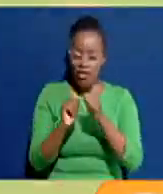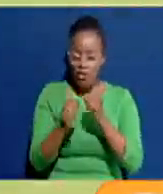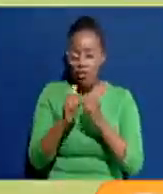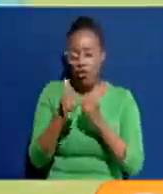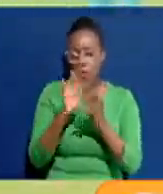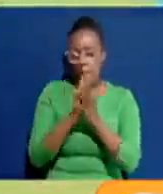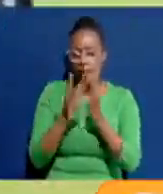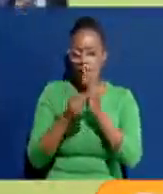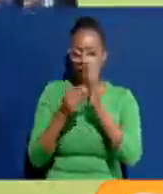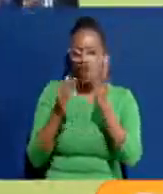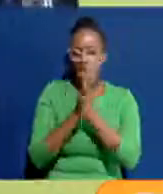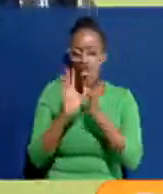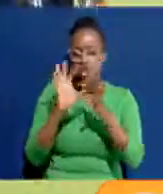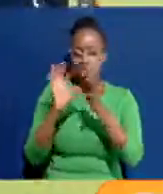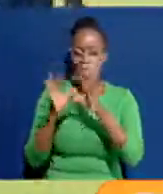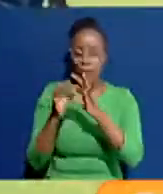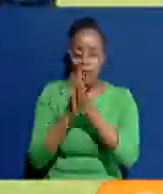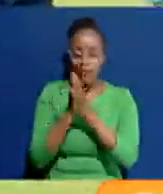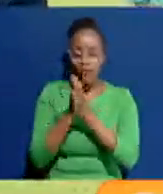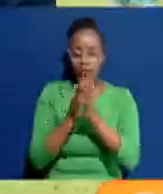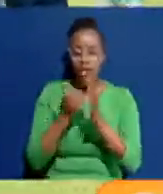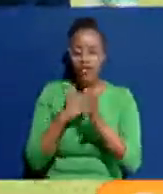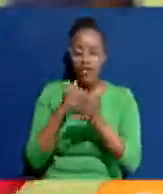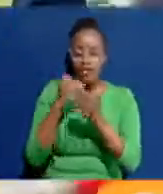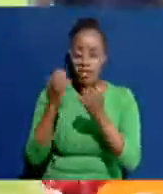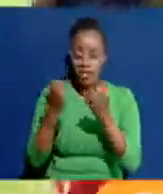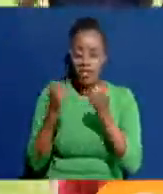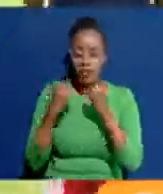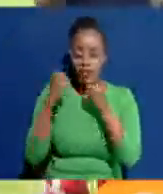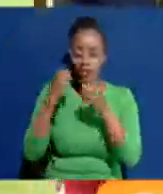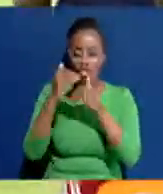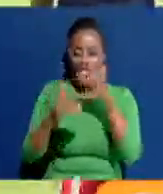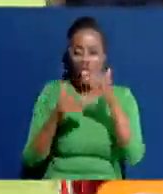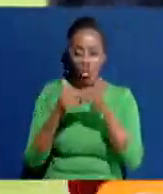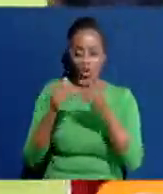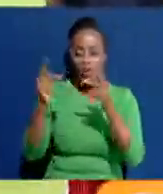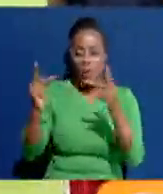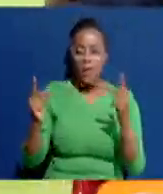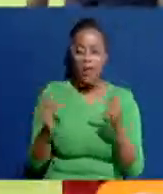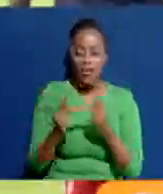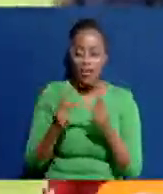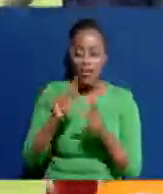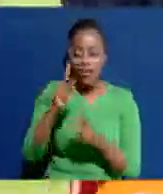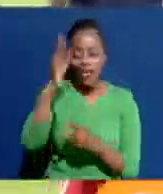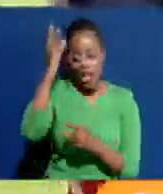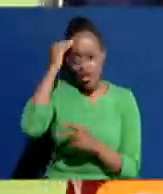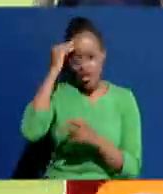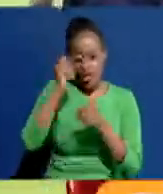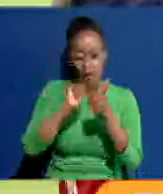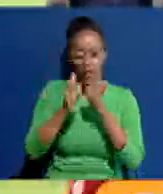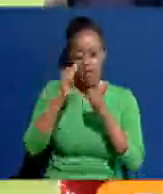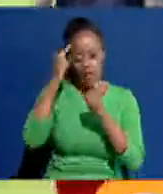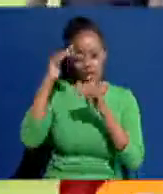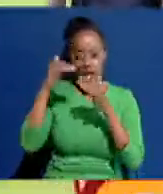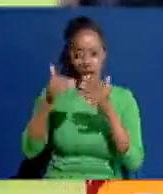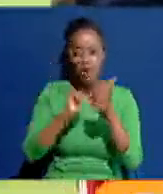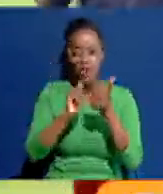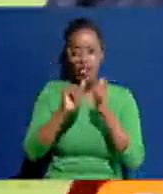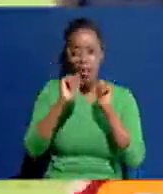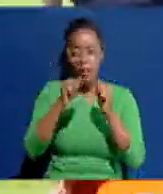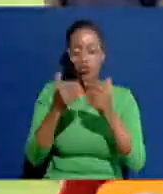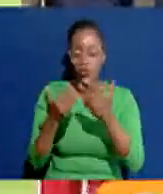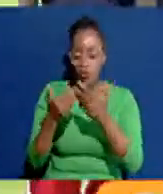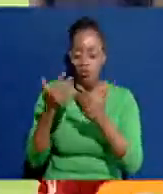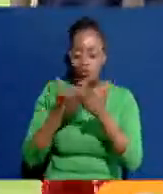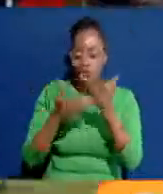harbour their Olympics ambitions. They need to be strong in all the continents. The Kenya Academy of Sport is already thinking of having the sport in Talanta